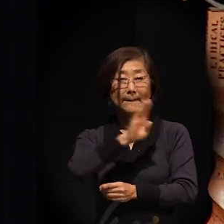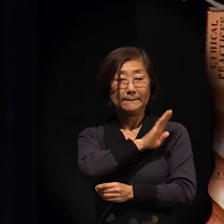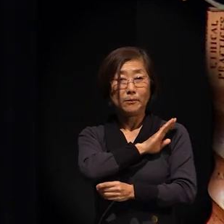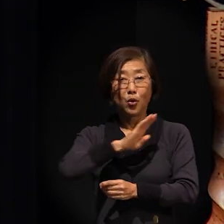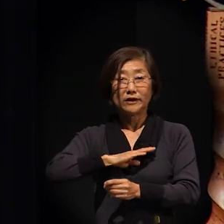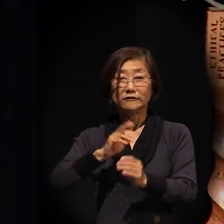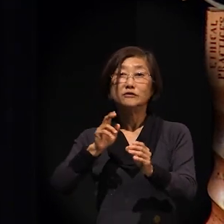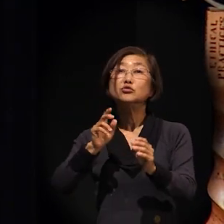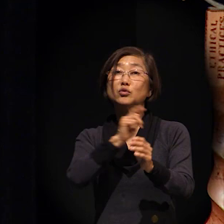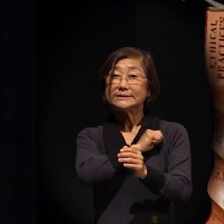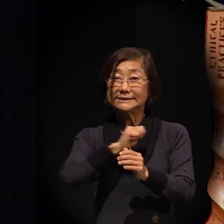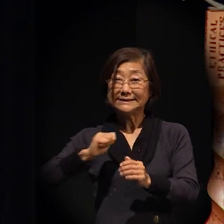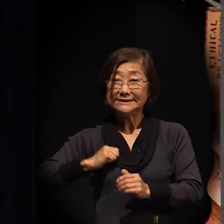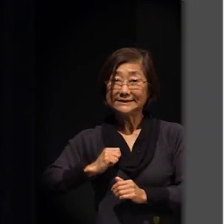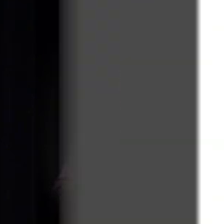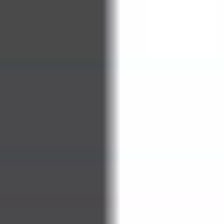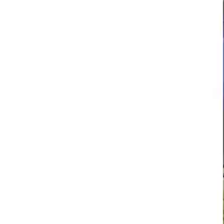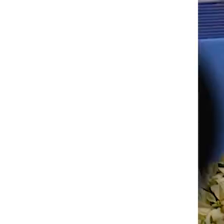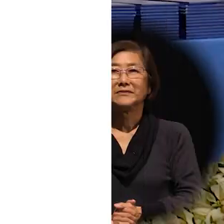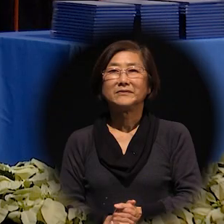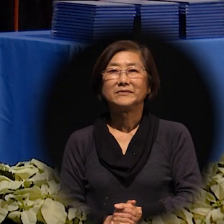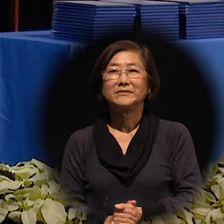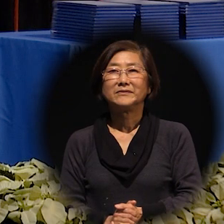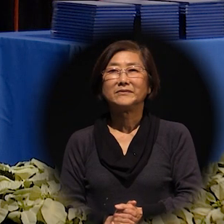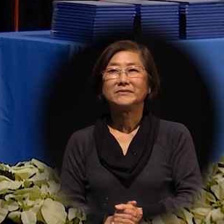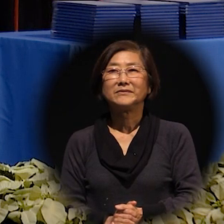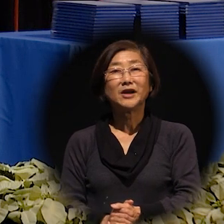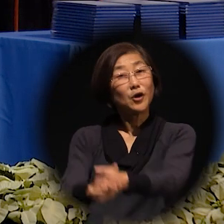509 Board of Trustees.